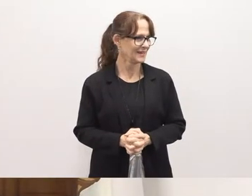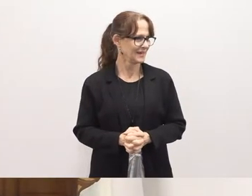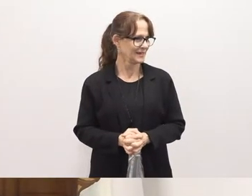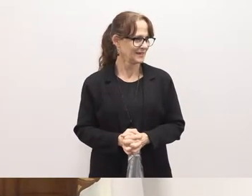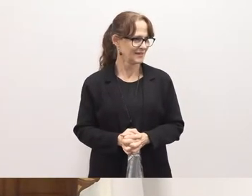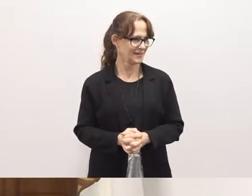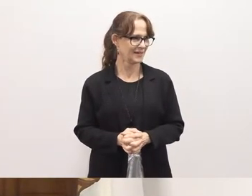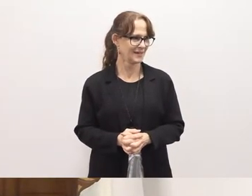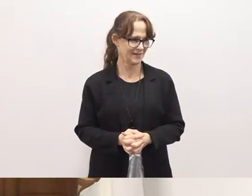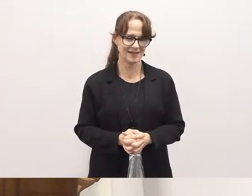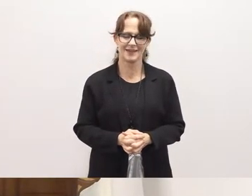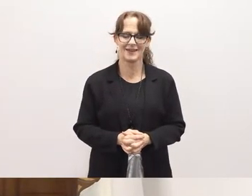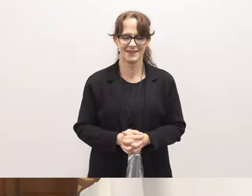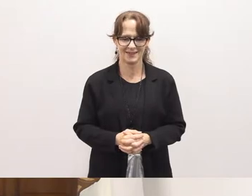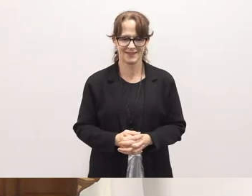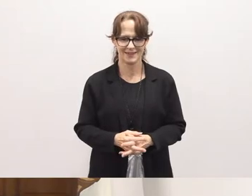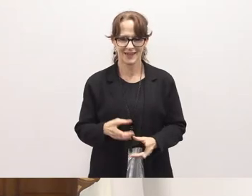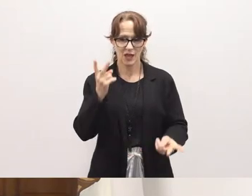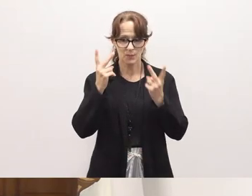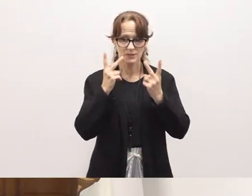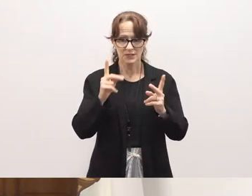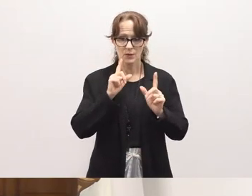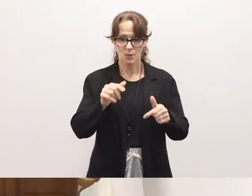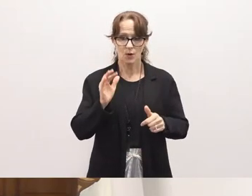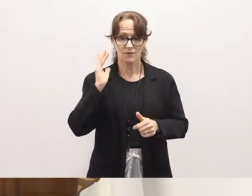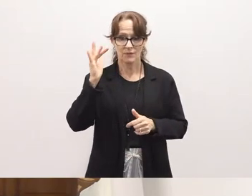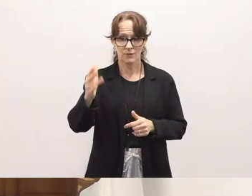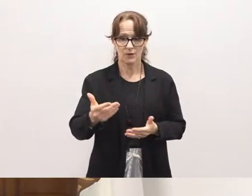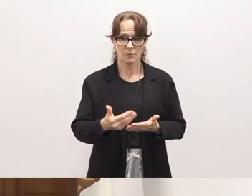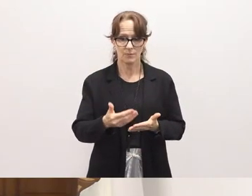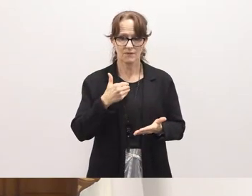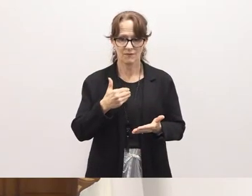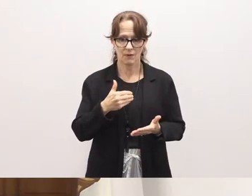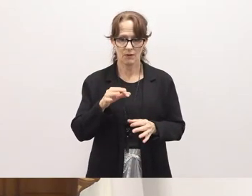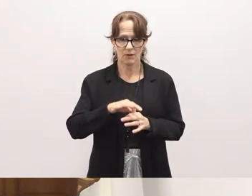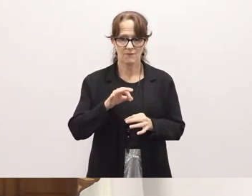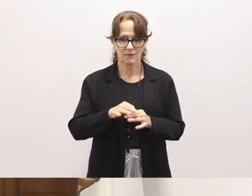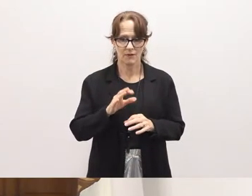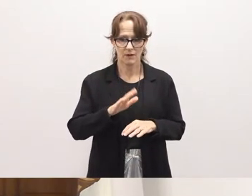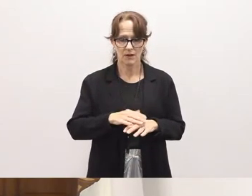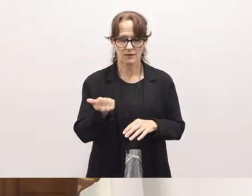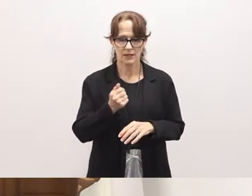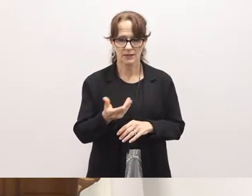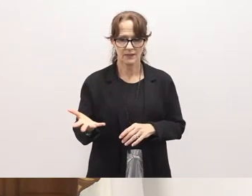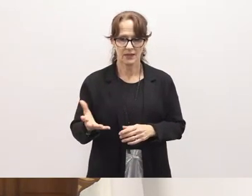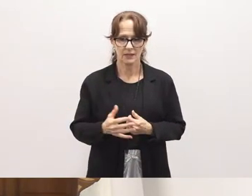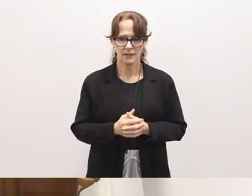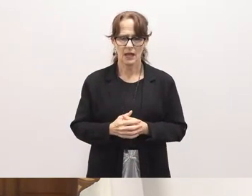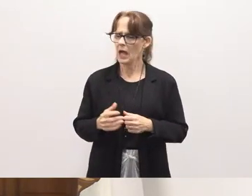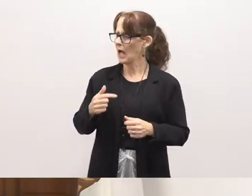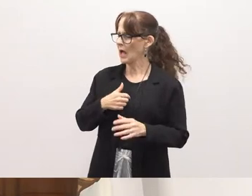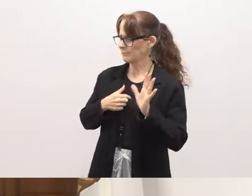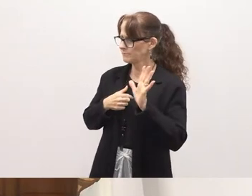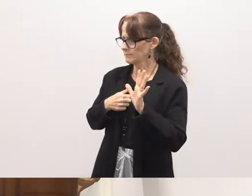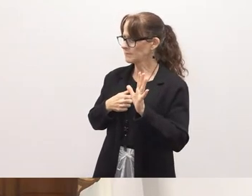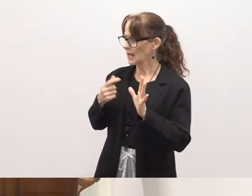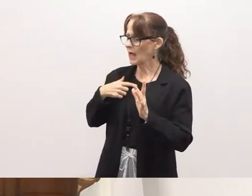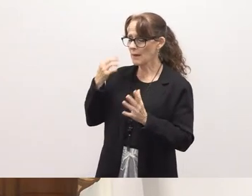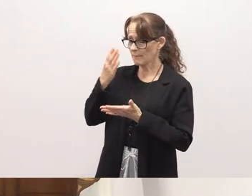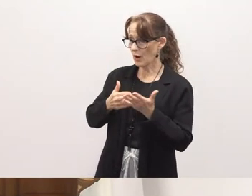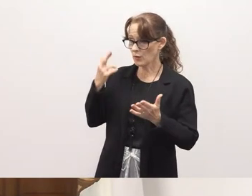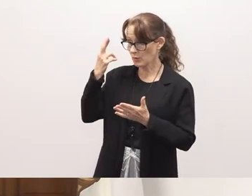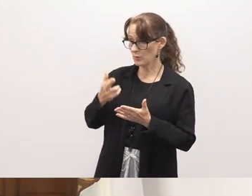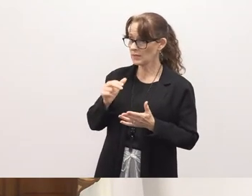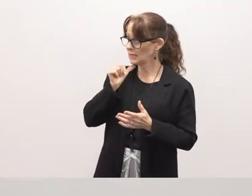I, too, would like to see the reports in the future before we vote on anything. Sure. I think part of the reason